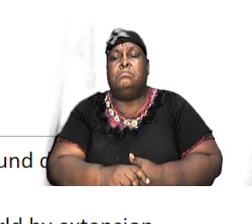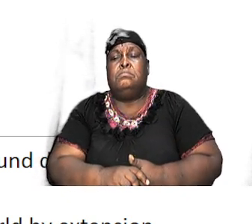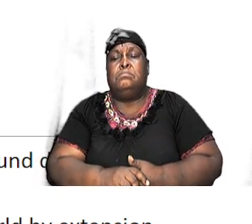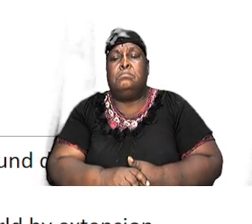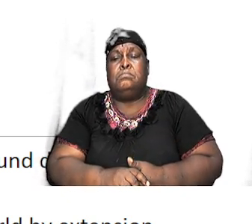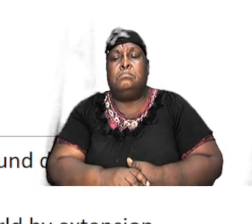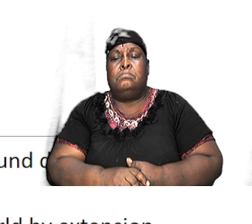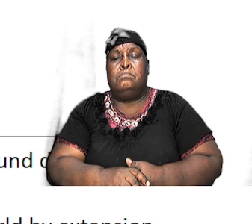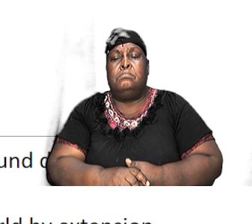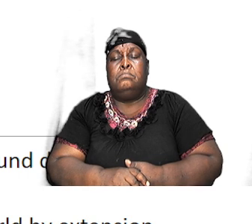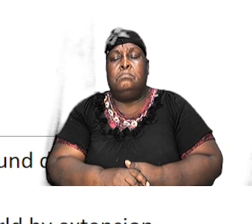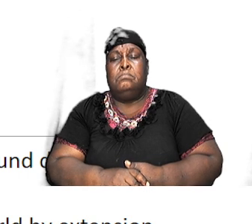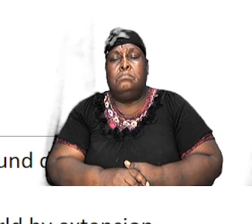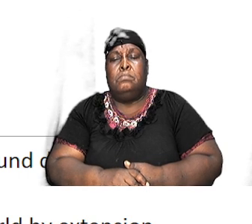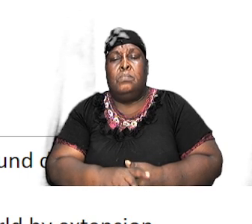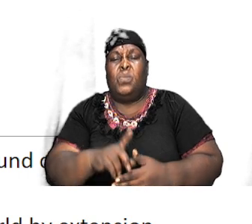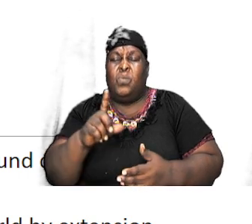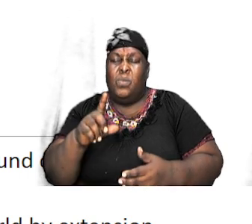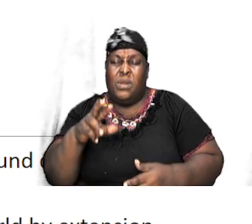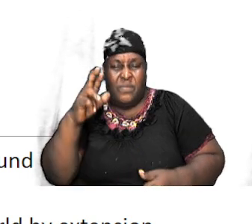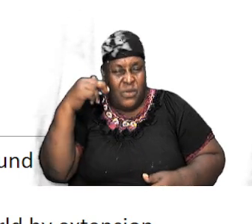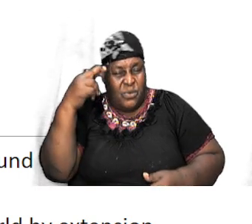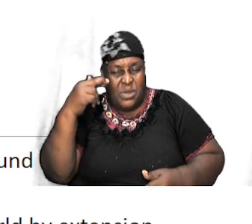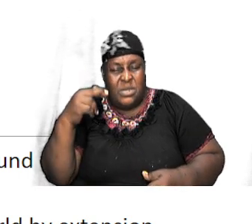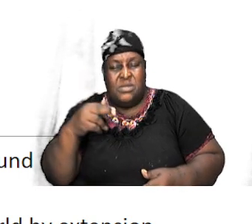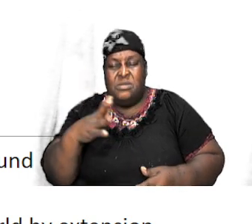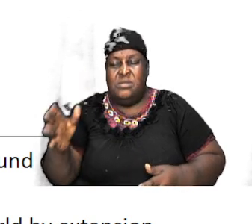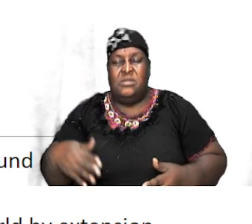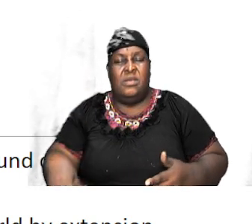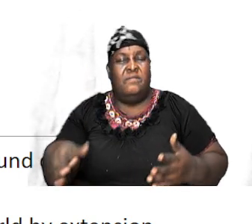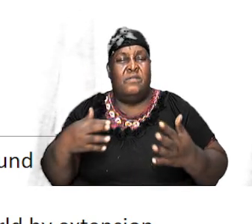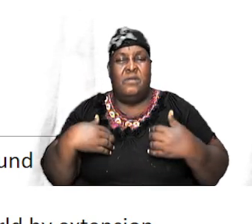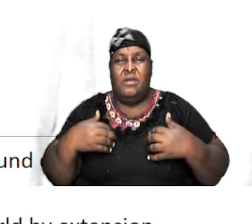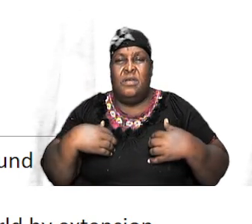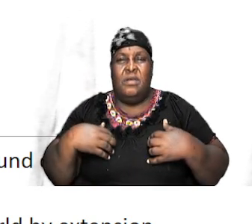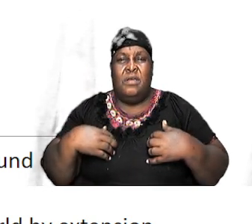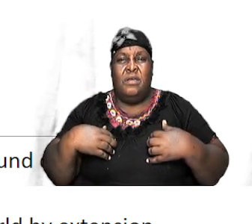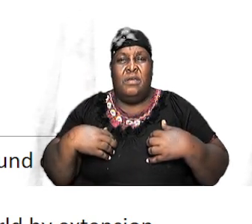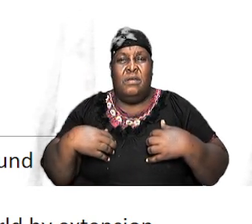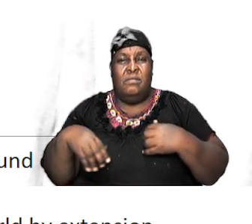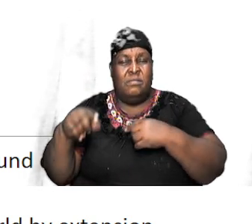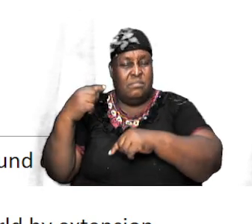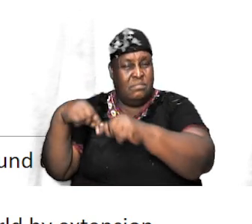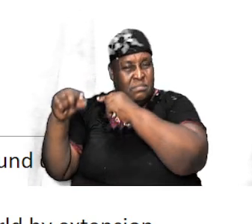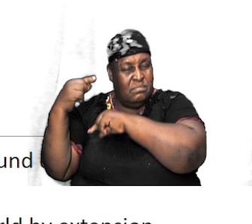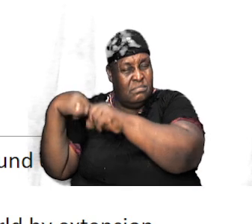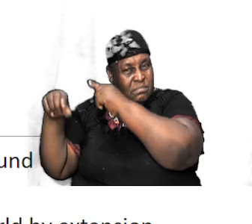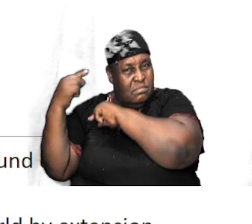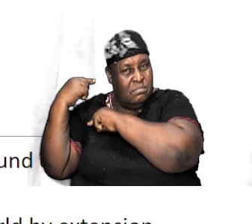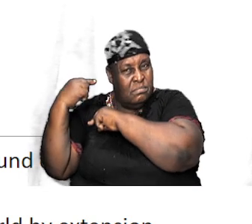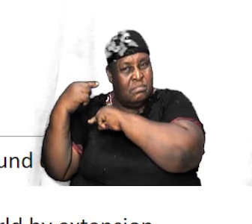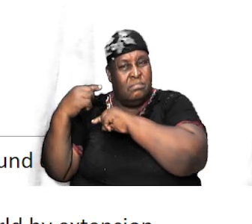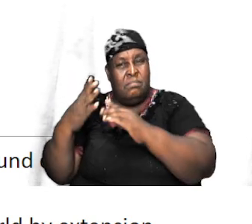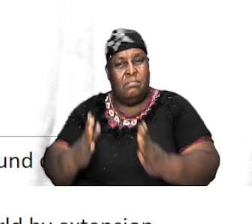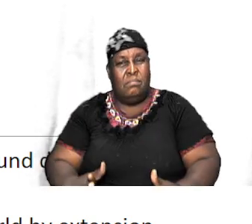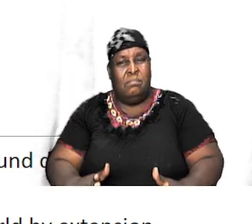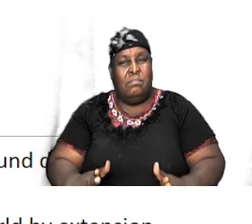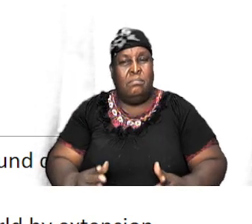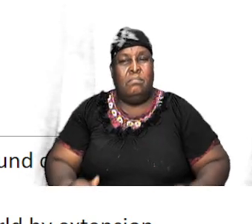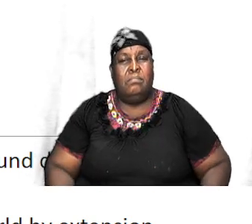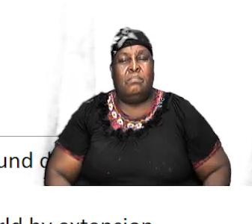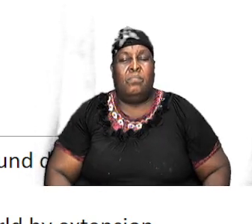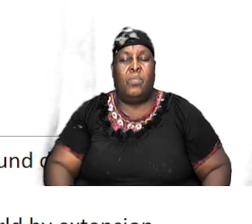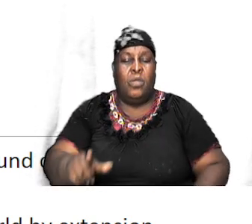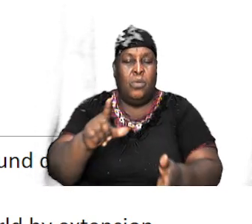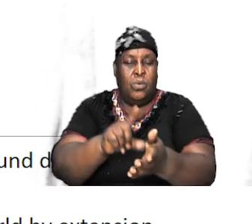And as I said before, this is one of the reasons he didn't have a genealogy. Matthew had a genealogy, you know, and